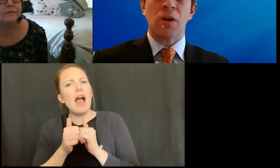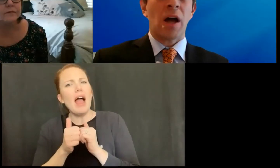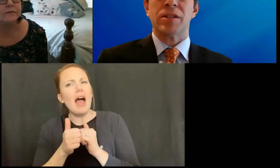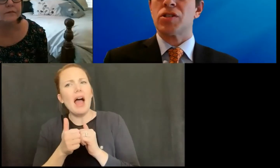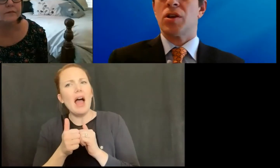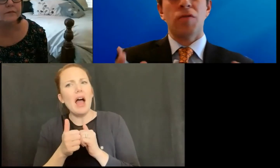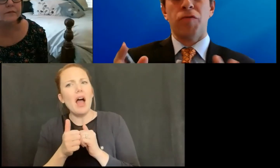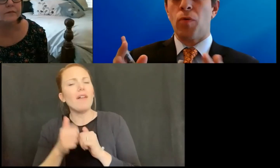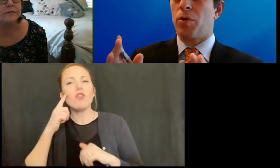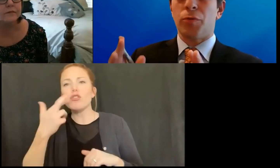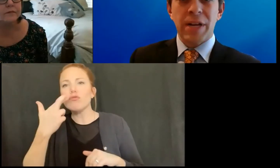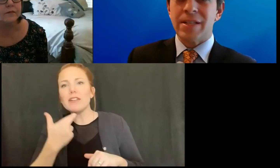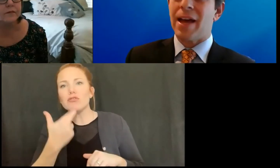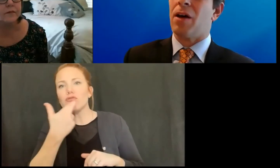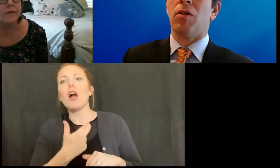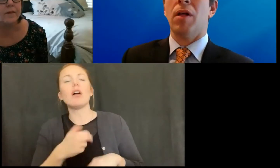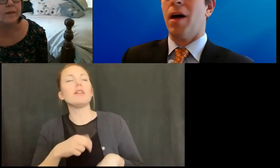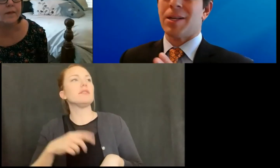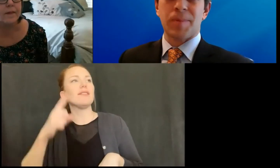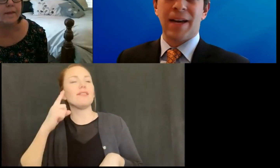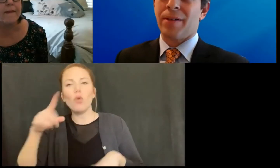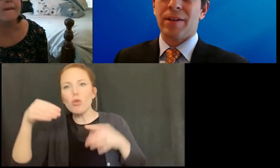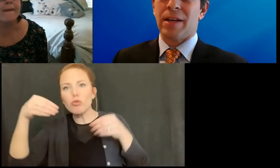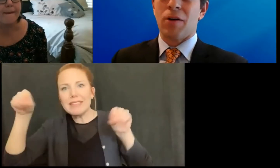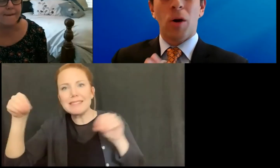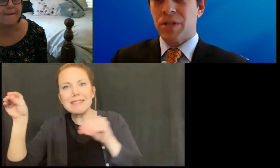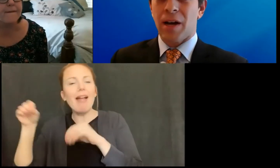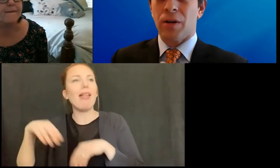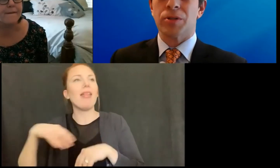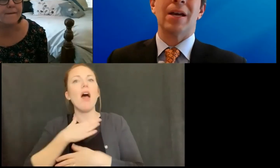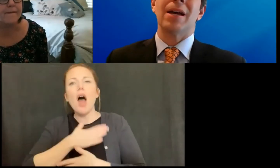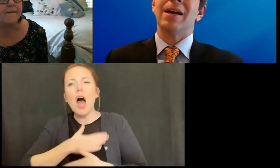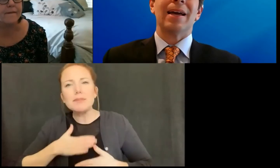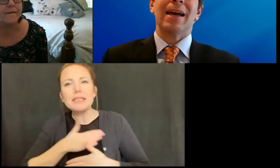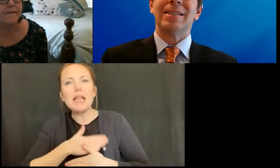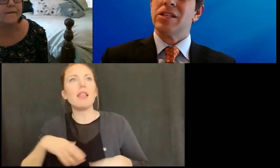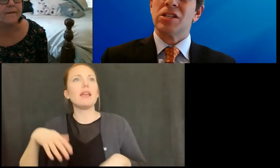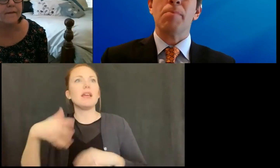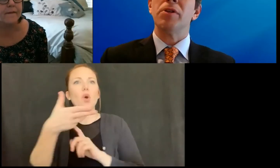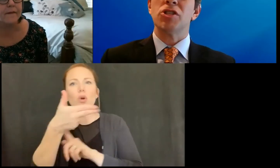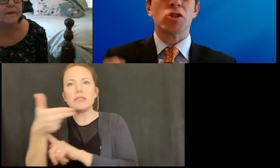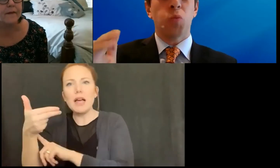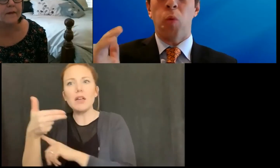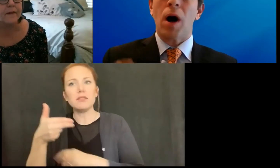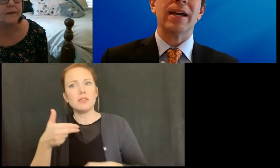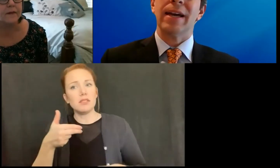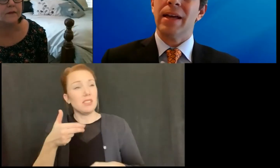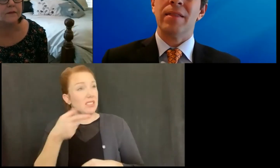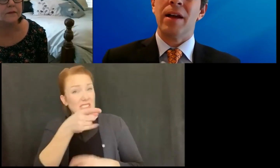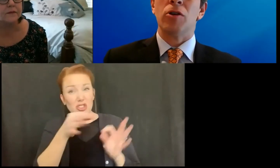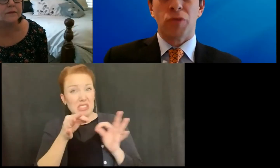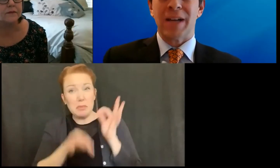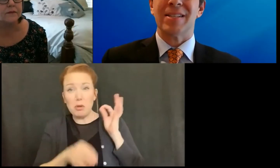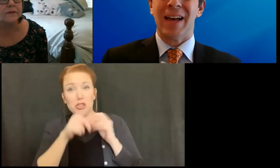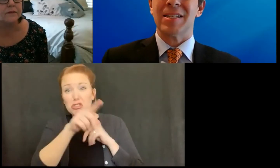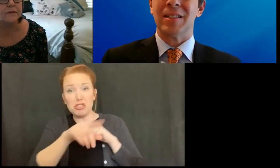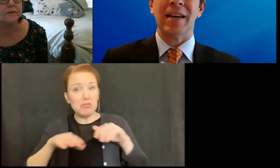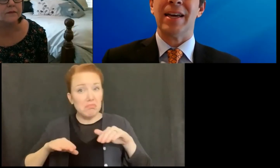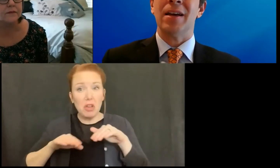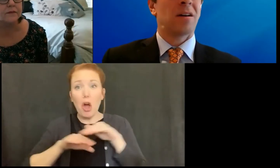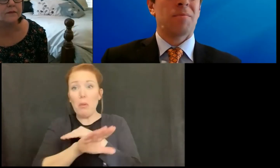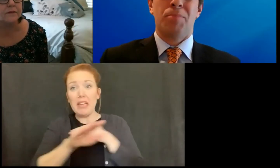for restaurants, for retail, hospitality, hotels, is it as simple as just walking in there,